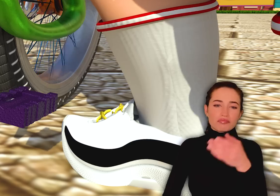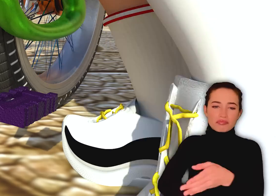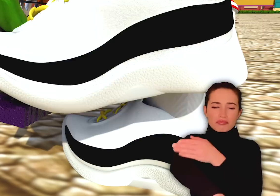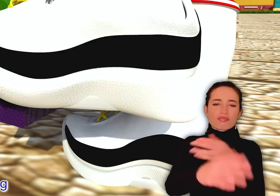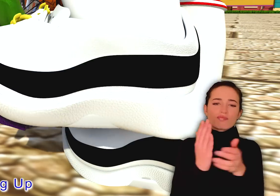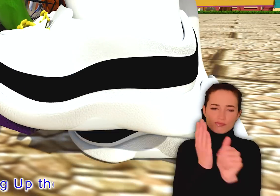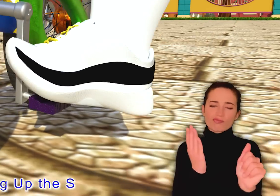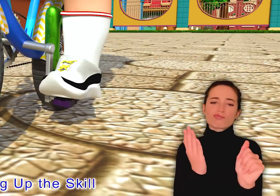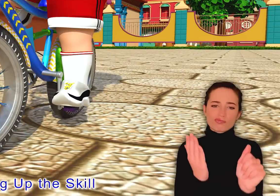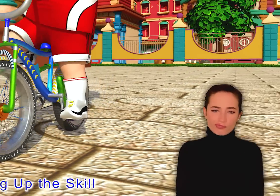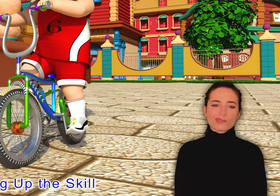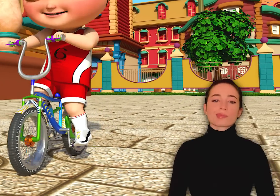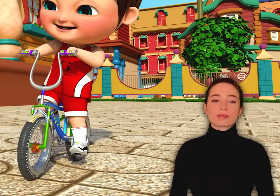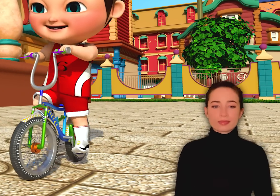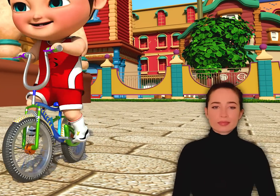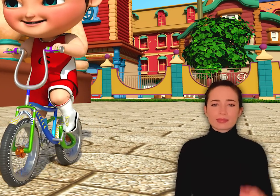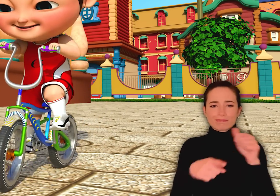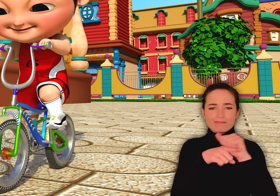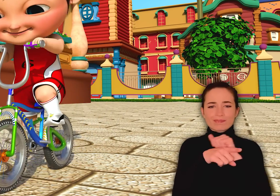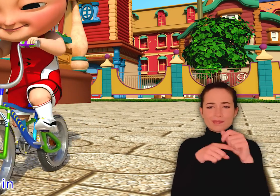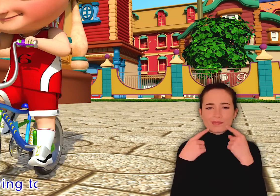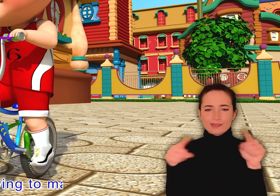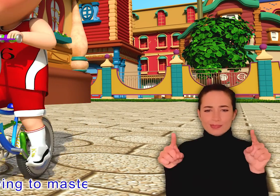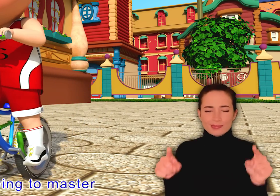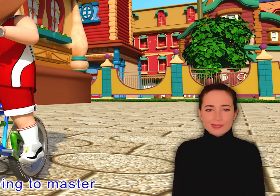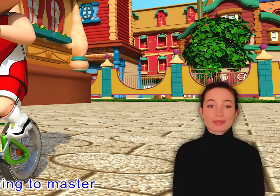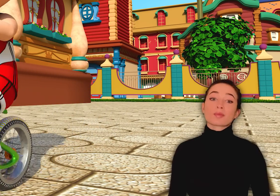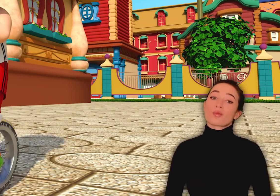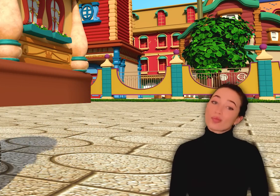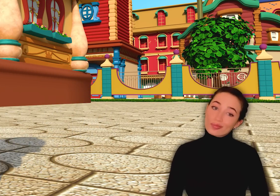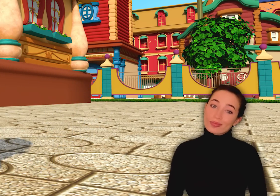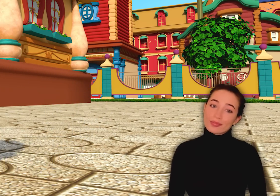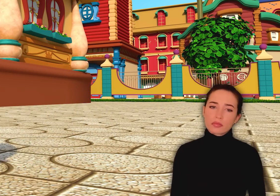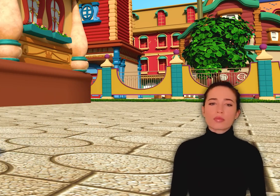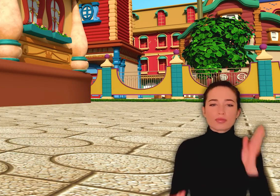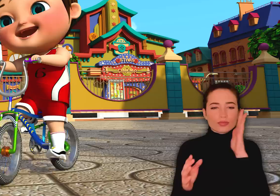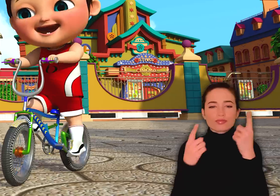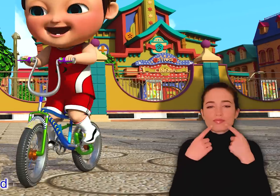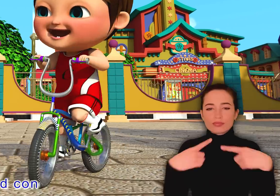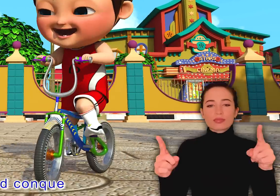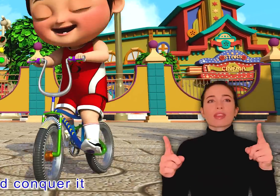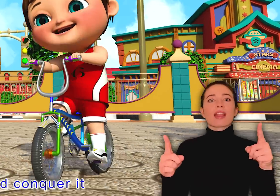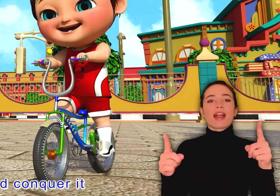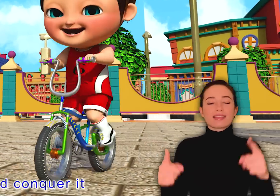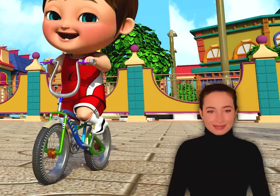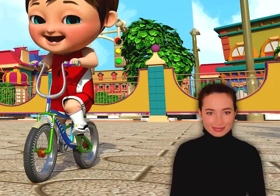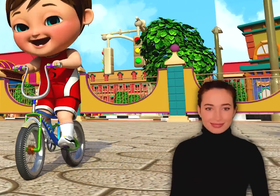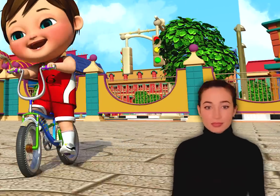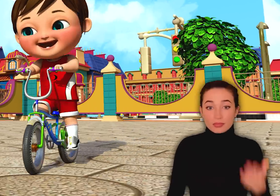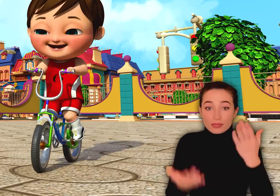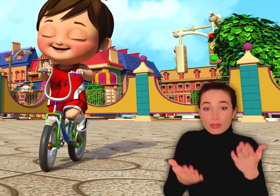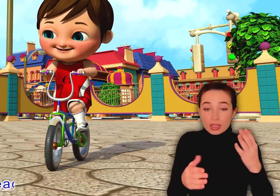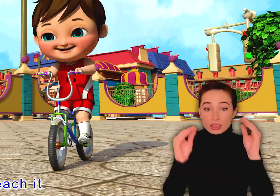tomorrow will bring up the skill we've been trying to master we'll Master it and Conquer